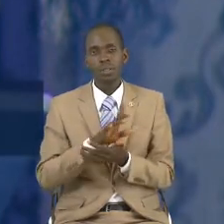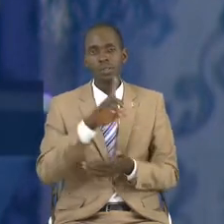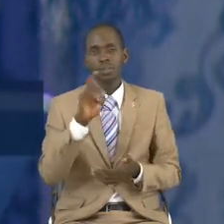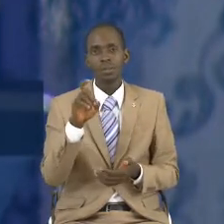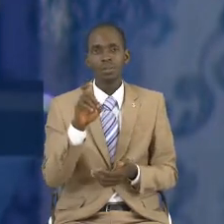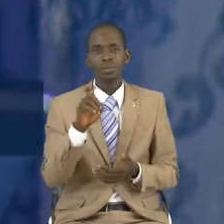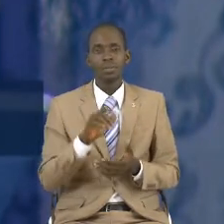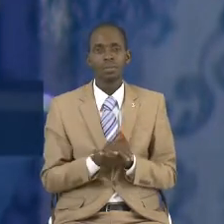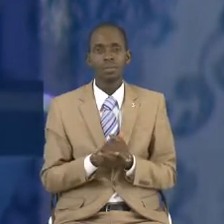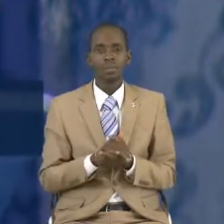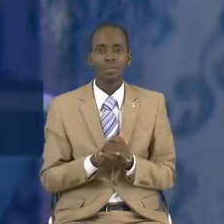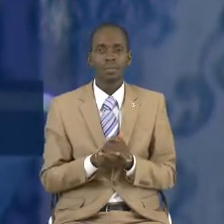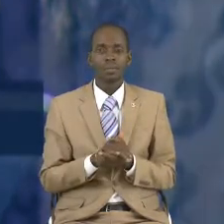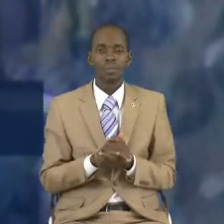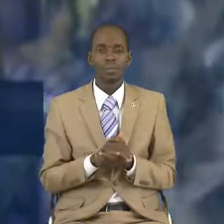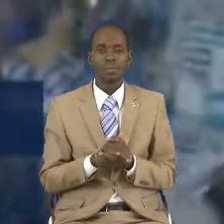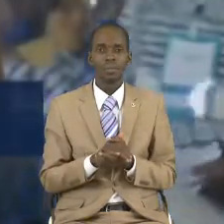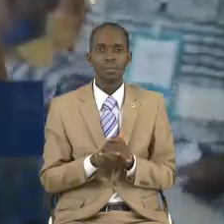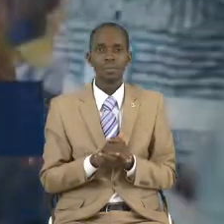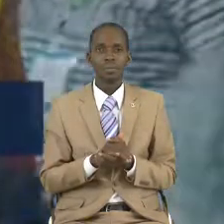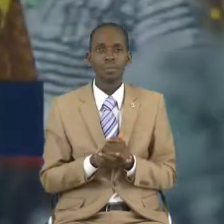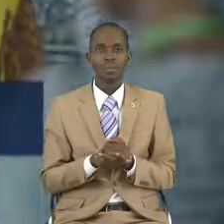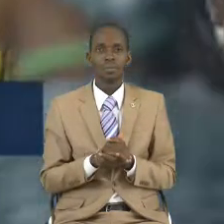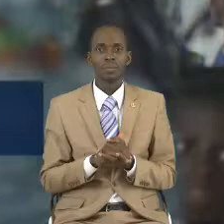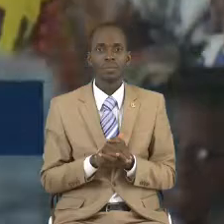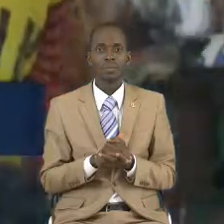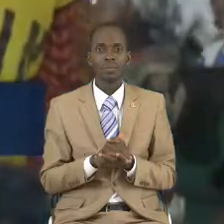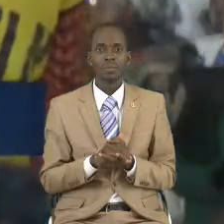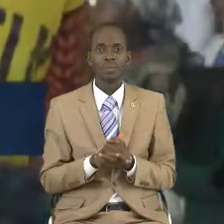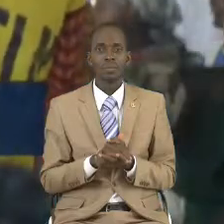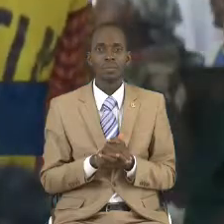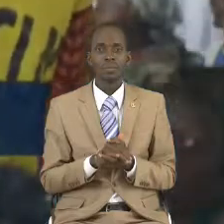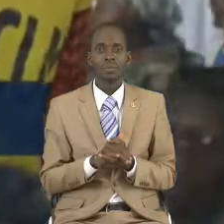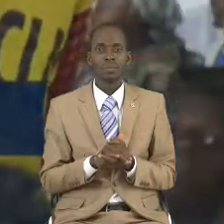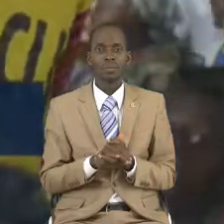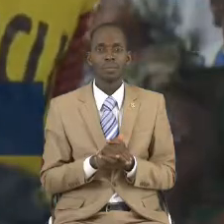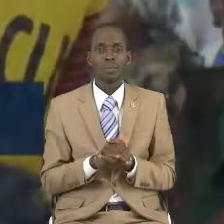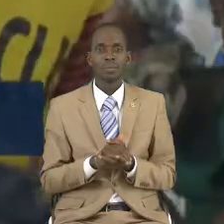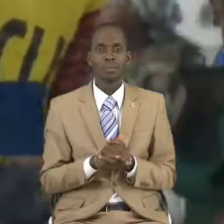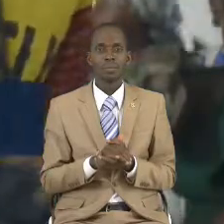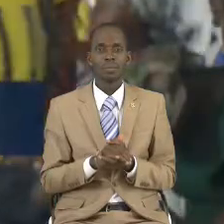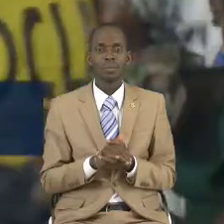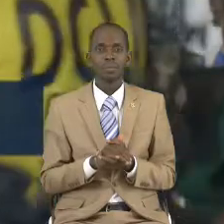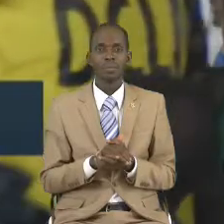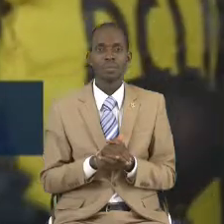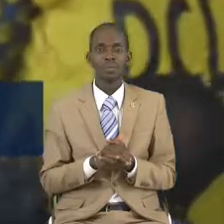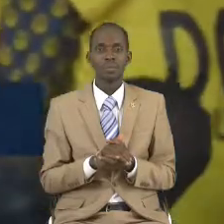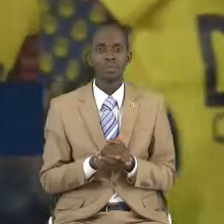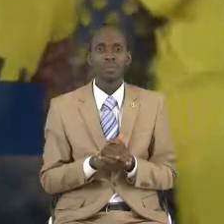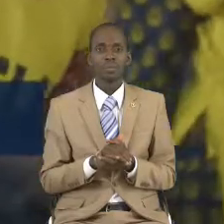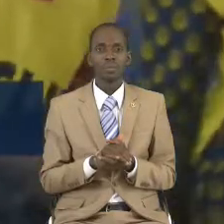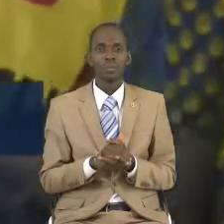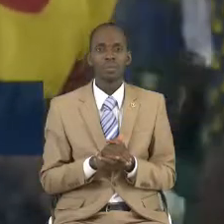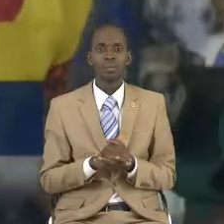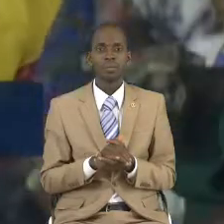cancel us if you have finished just let's see you as you move forward to give us the information